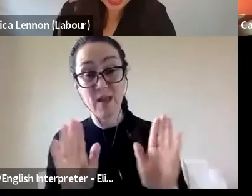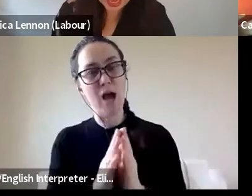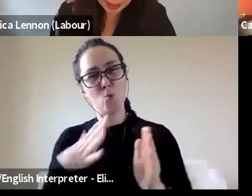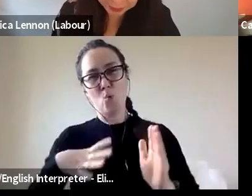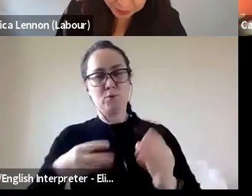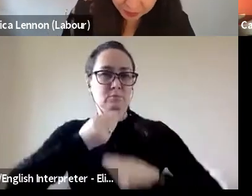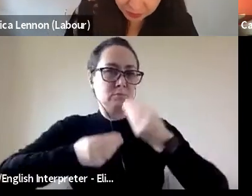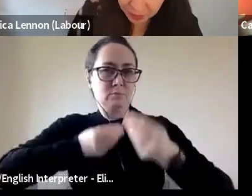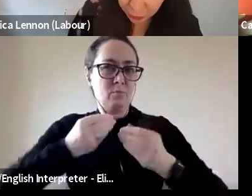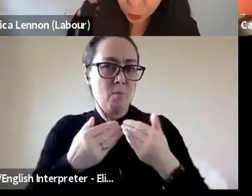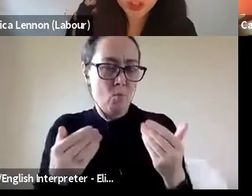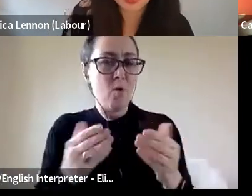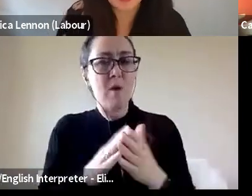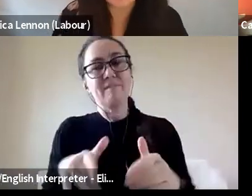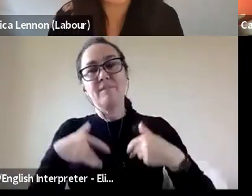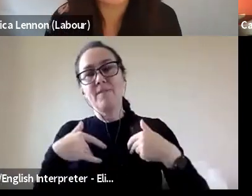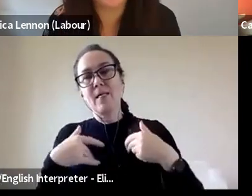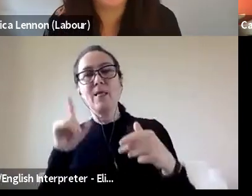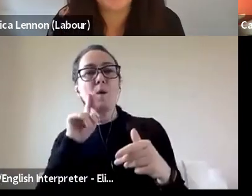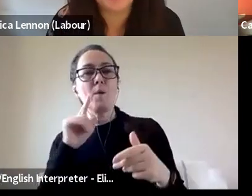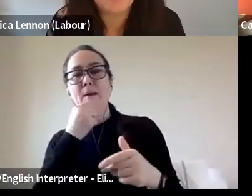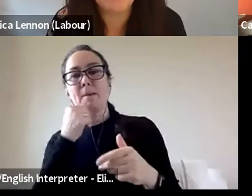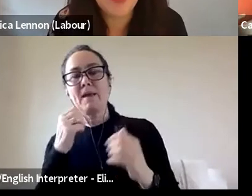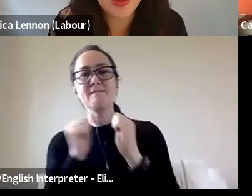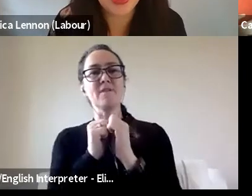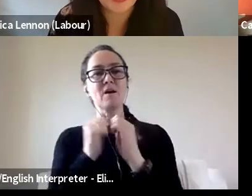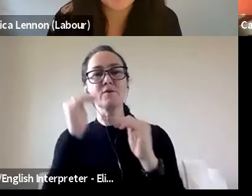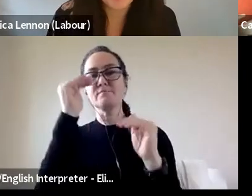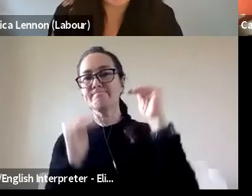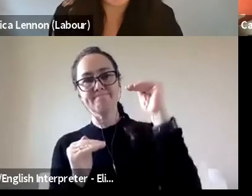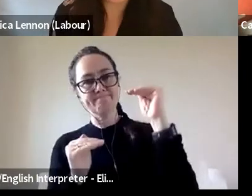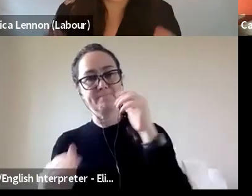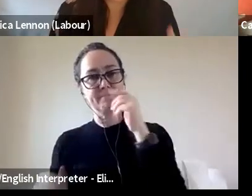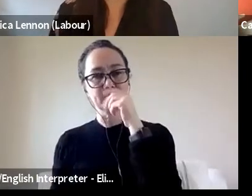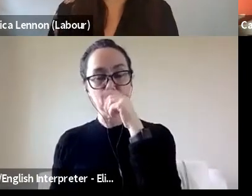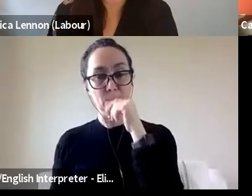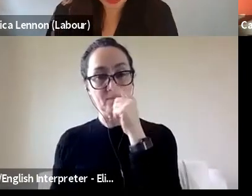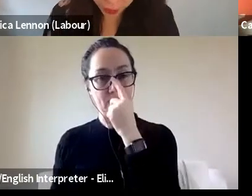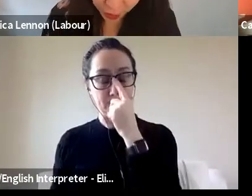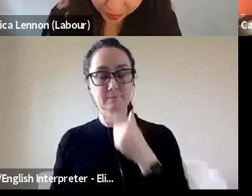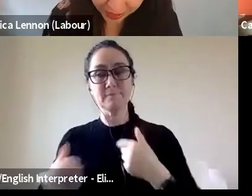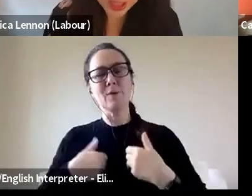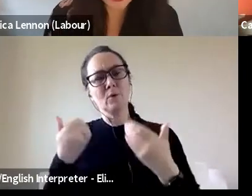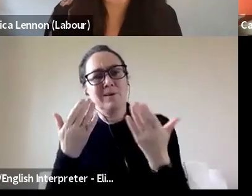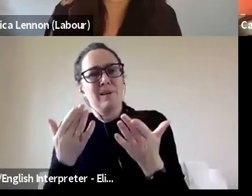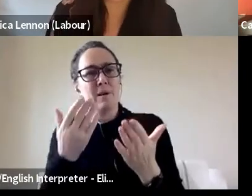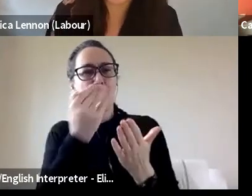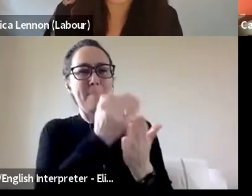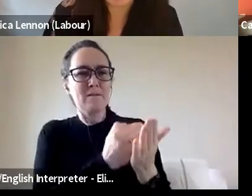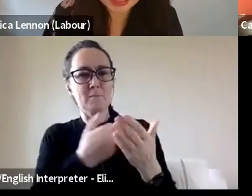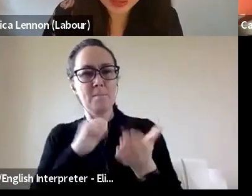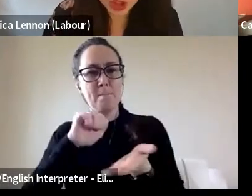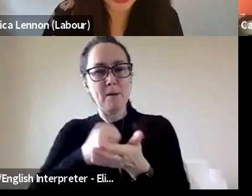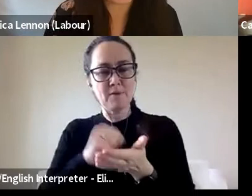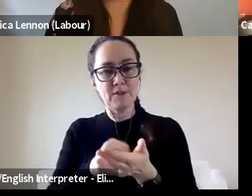would say, of course, the parties haven't all published their manifestos yet. From a personal point of view, because I recently ran